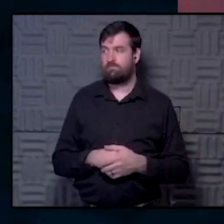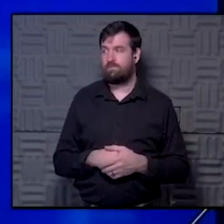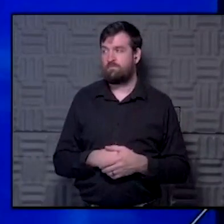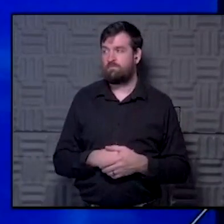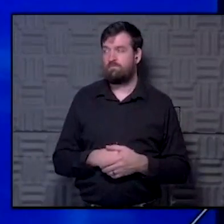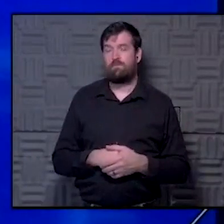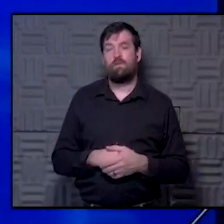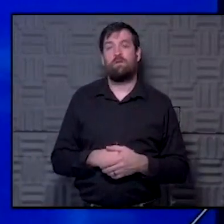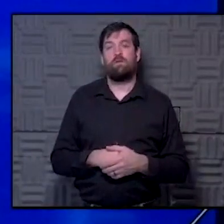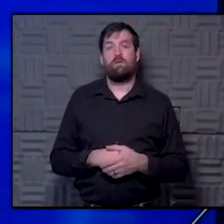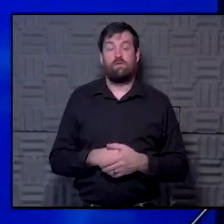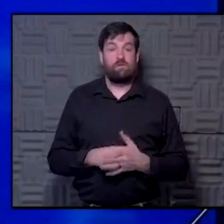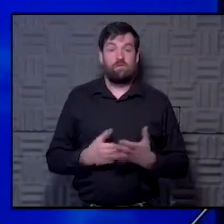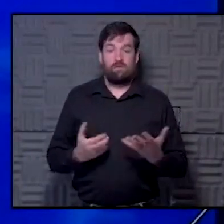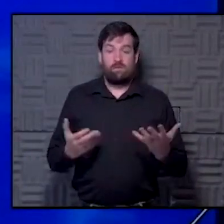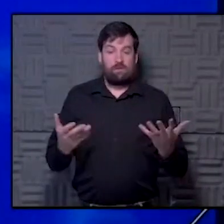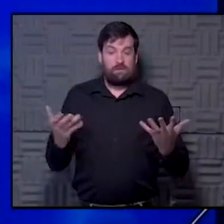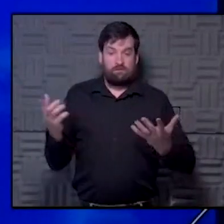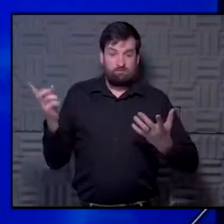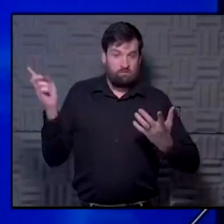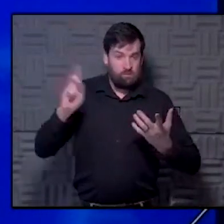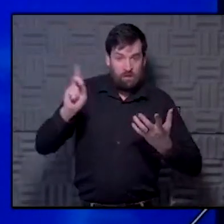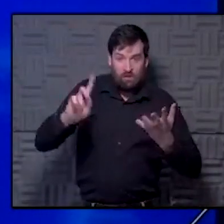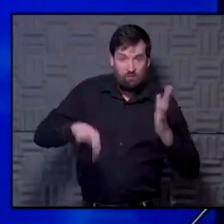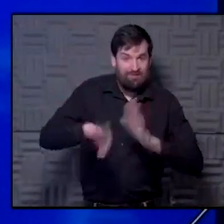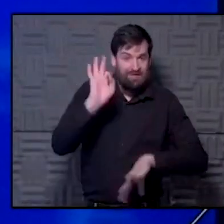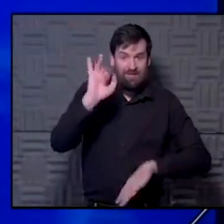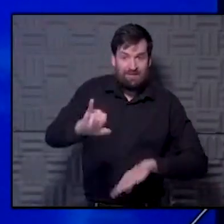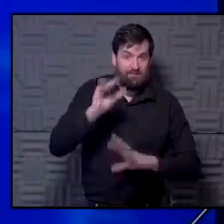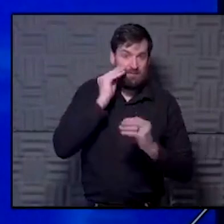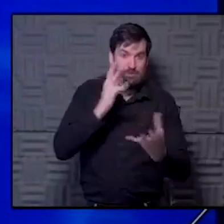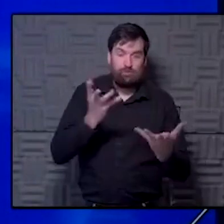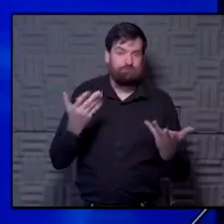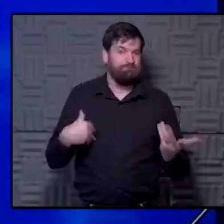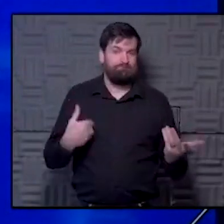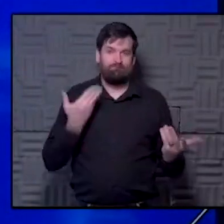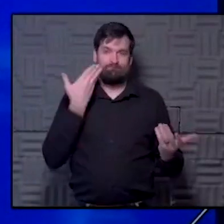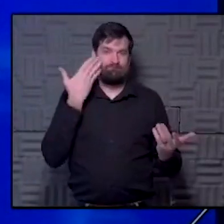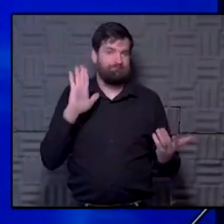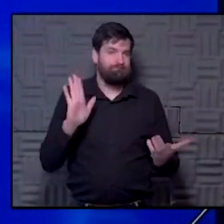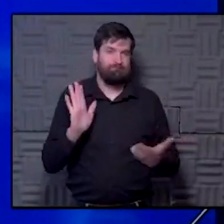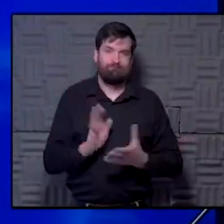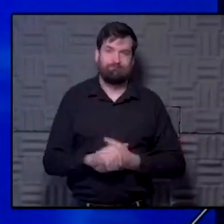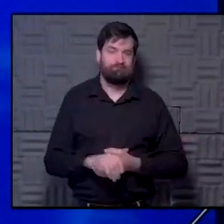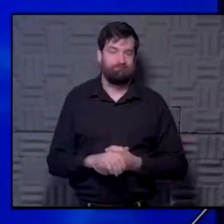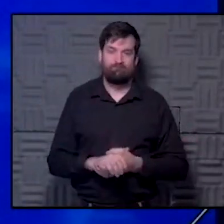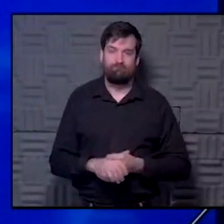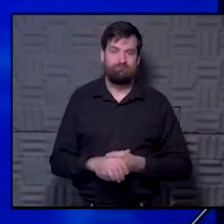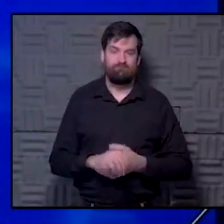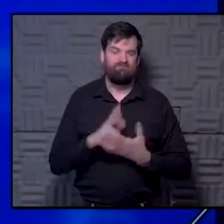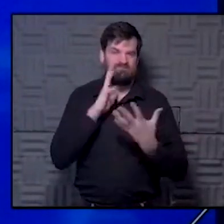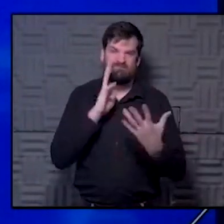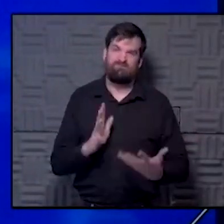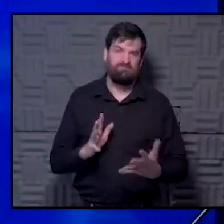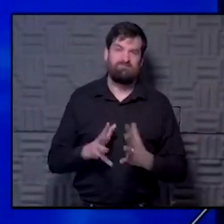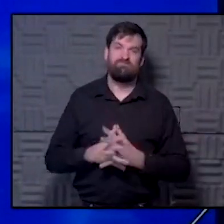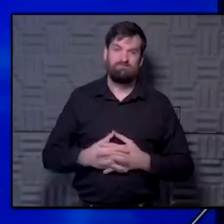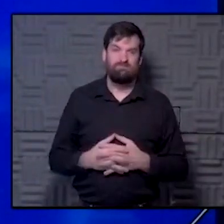really know even where to point you to get that question answered specifically, unfortunately.